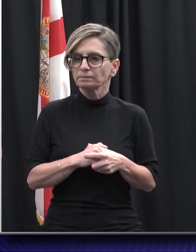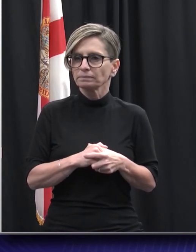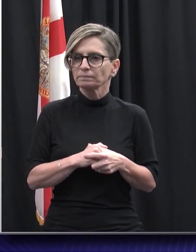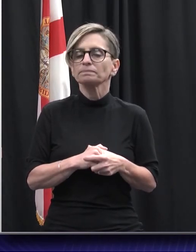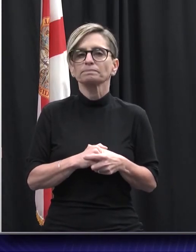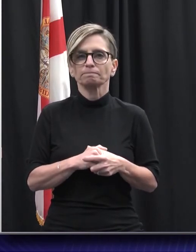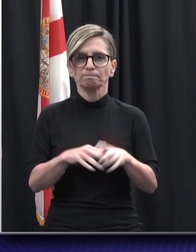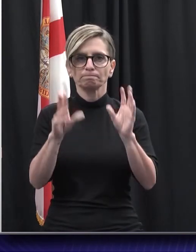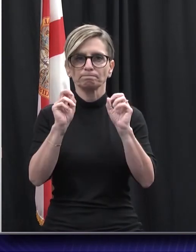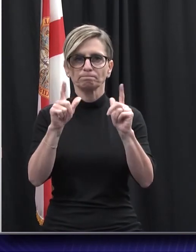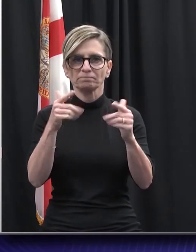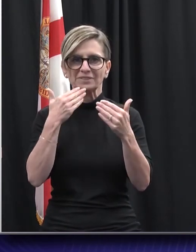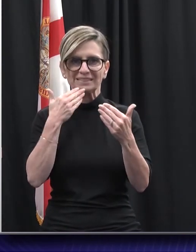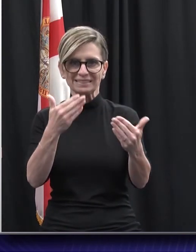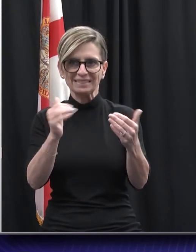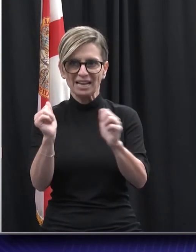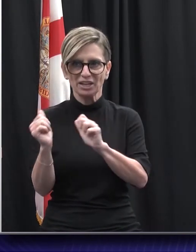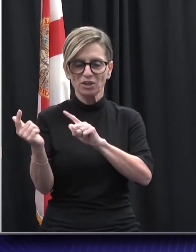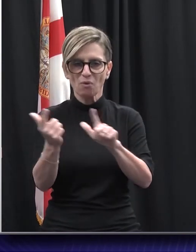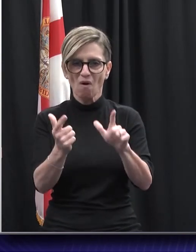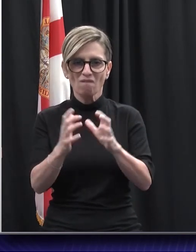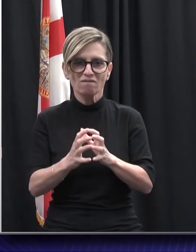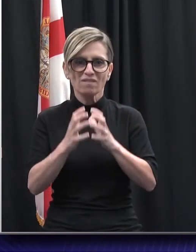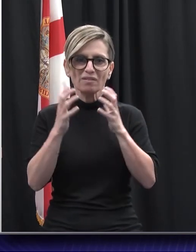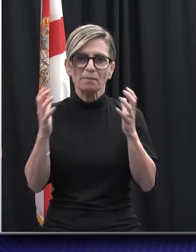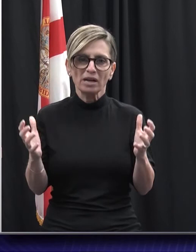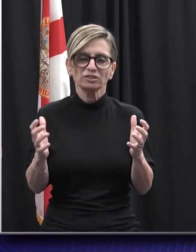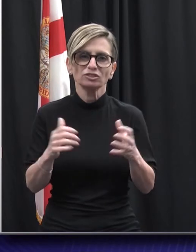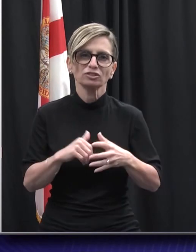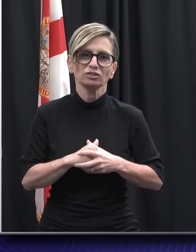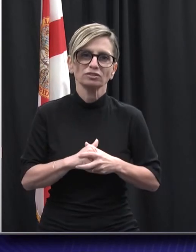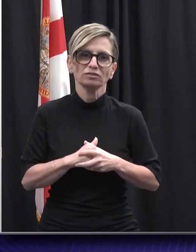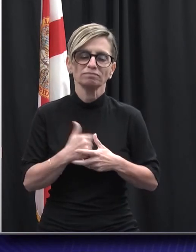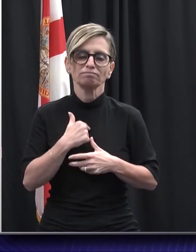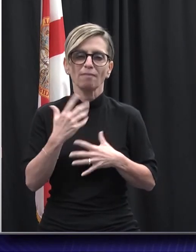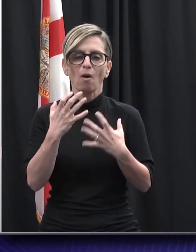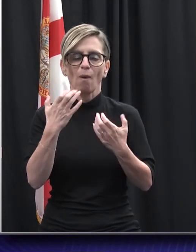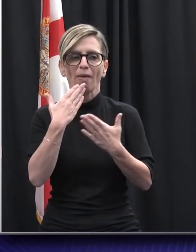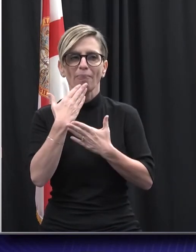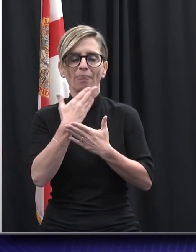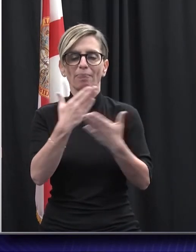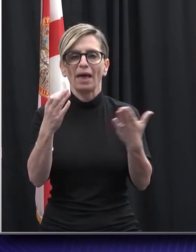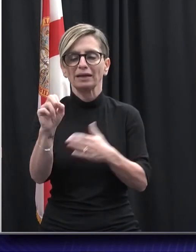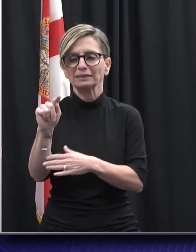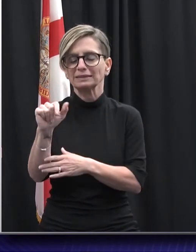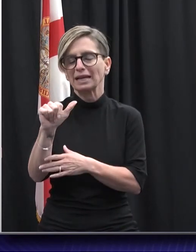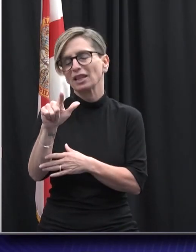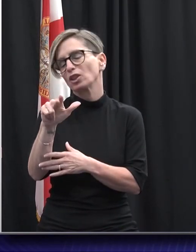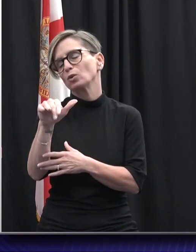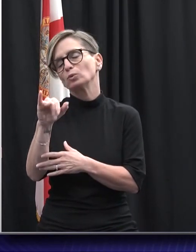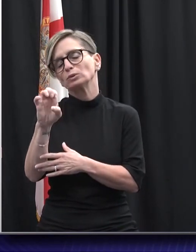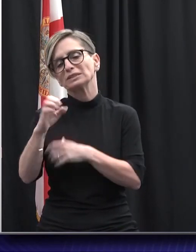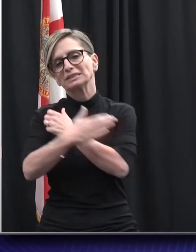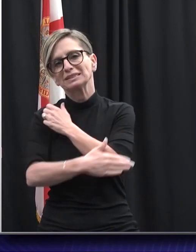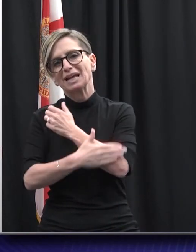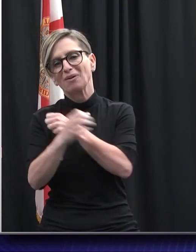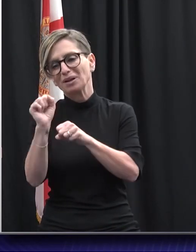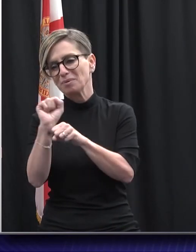All right, well, thank you all very much. I would be remiss if I did not thank our St. Lucie County employees who have just